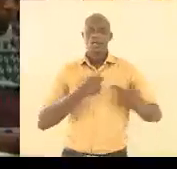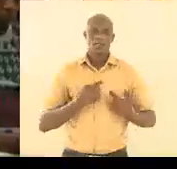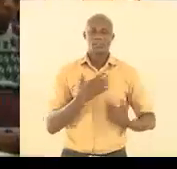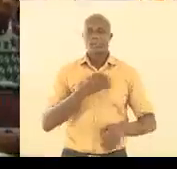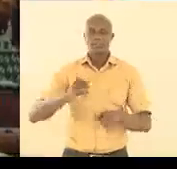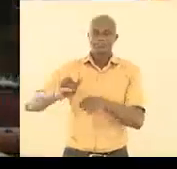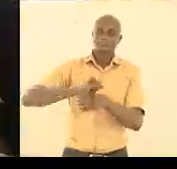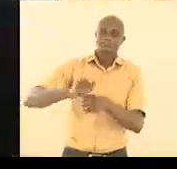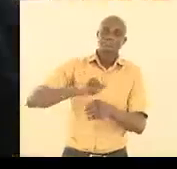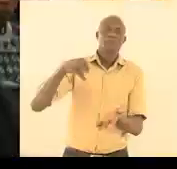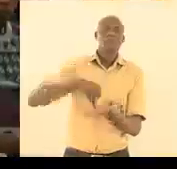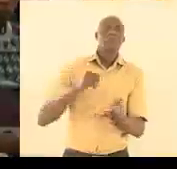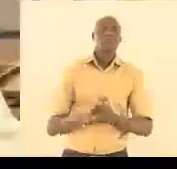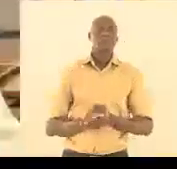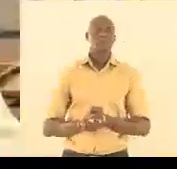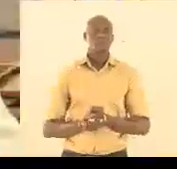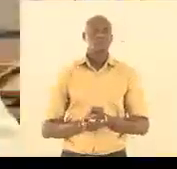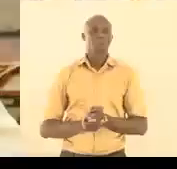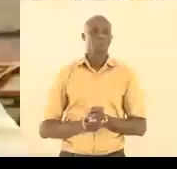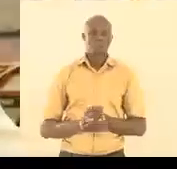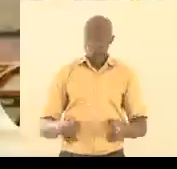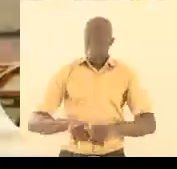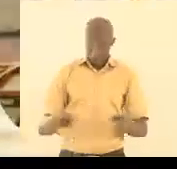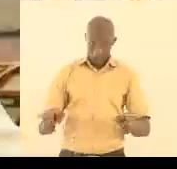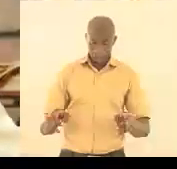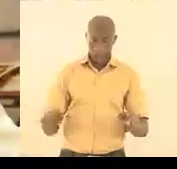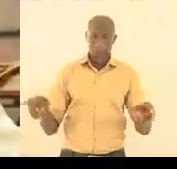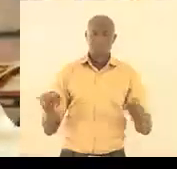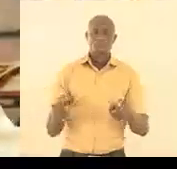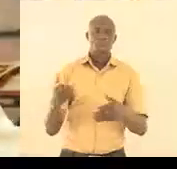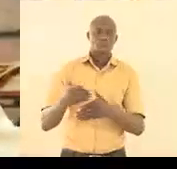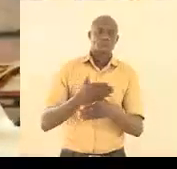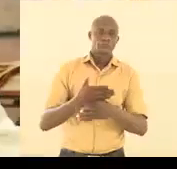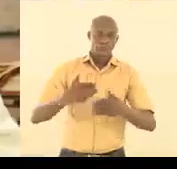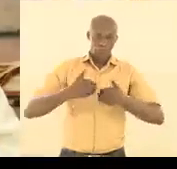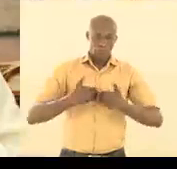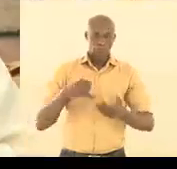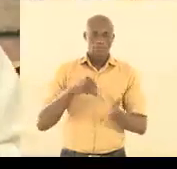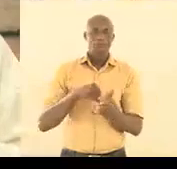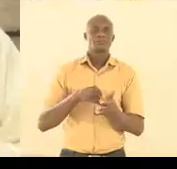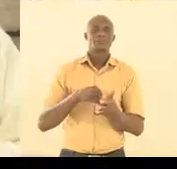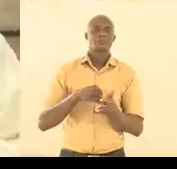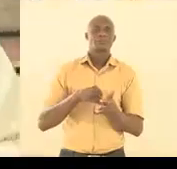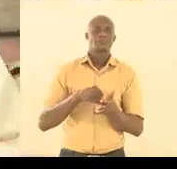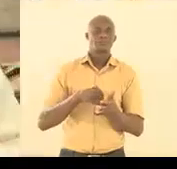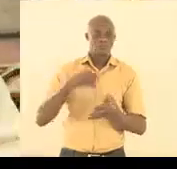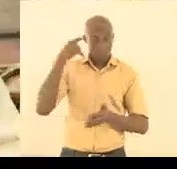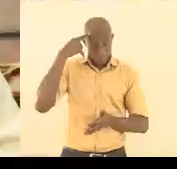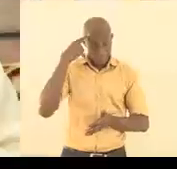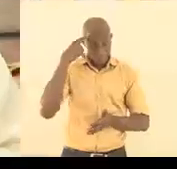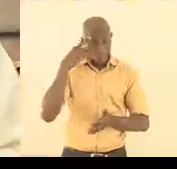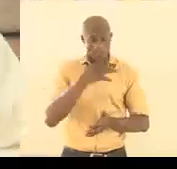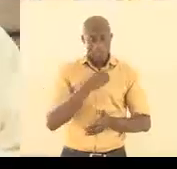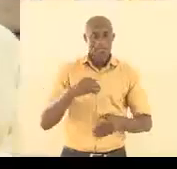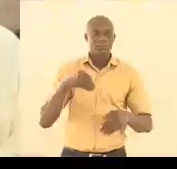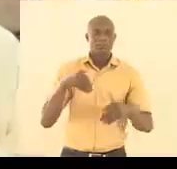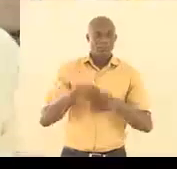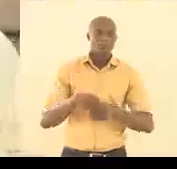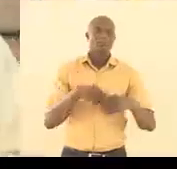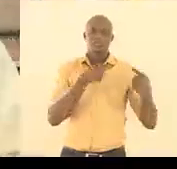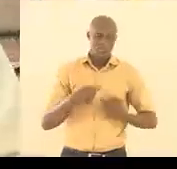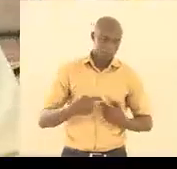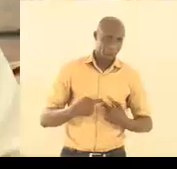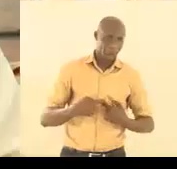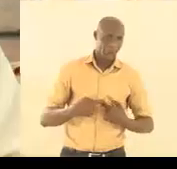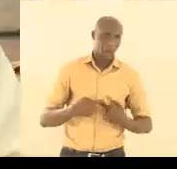it. Haha. There's a difference between having it in the mind and having it in the heart, isn't it? Yes. If it is in the heart, it is